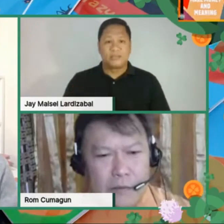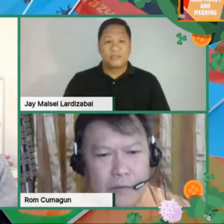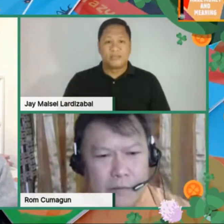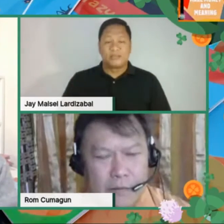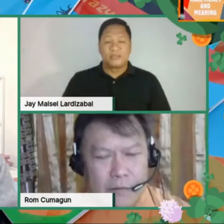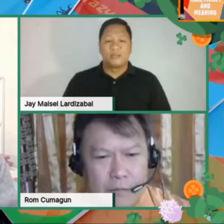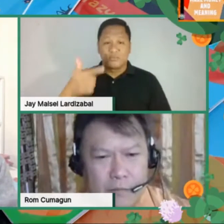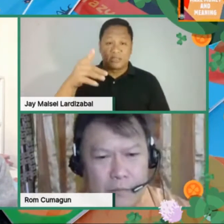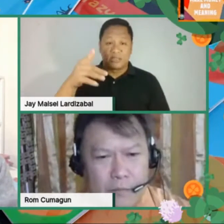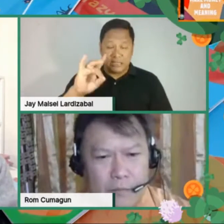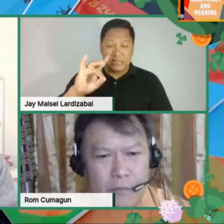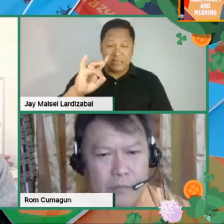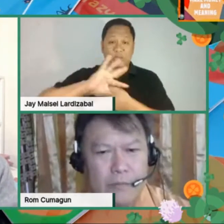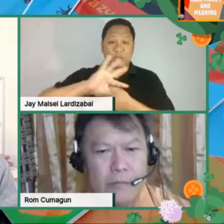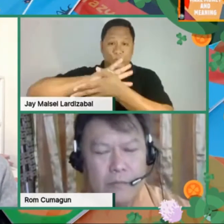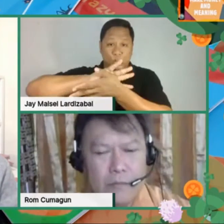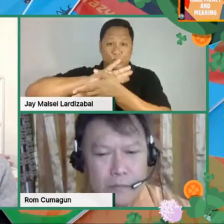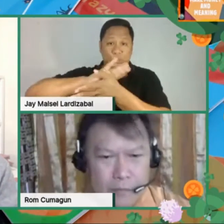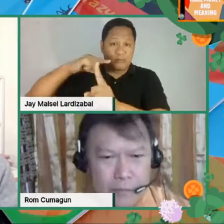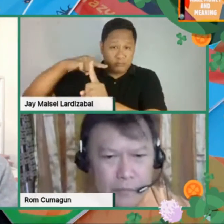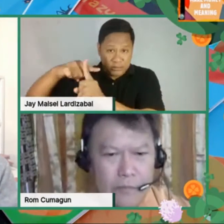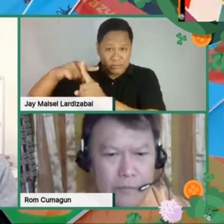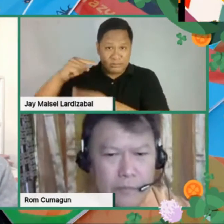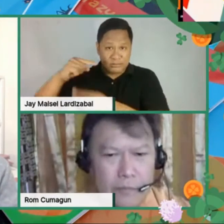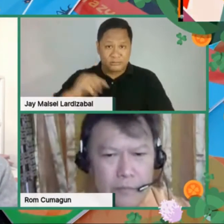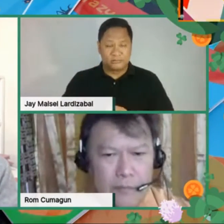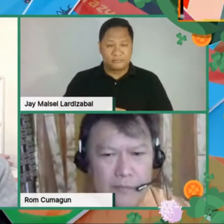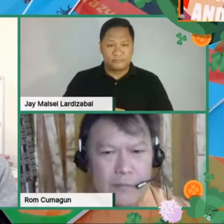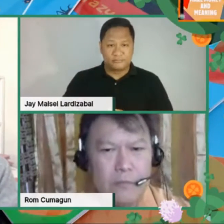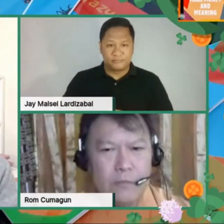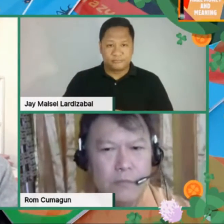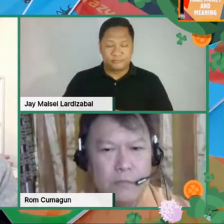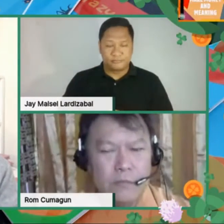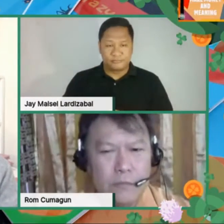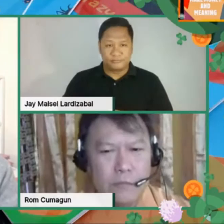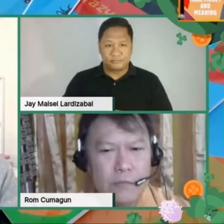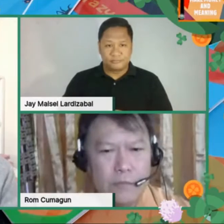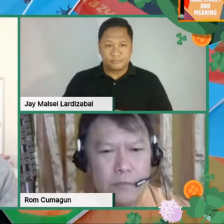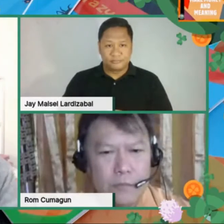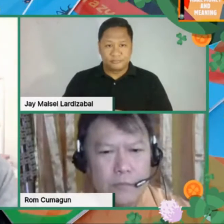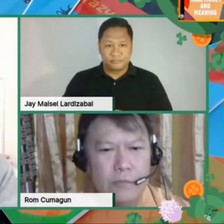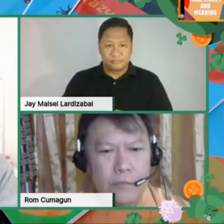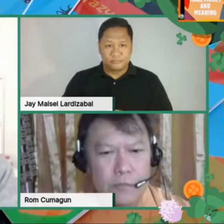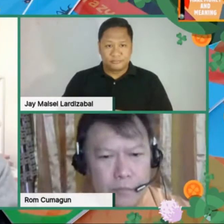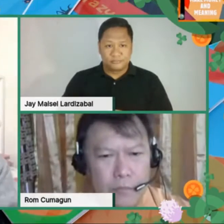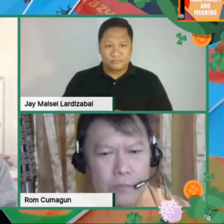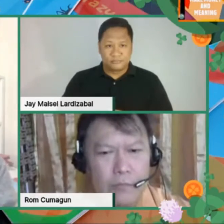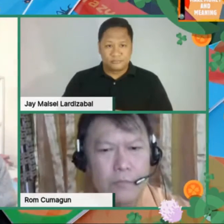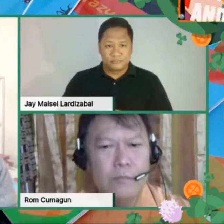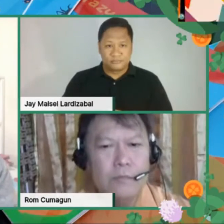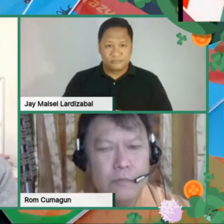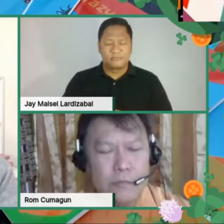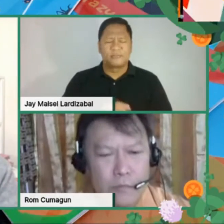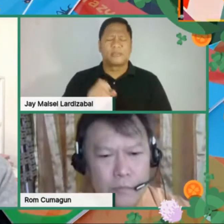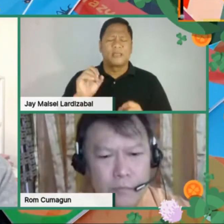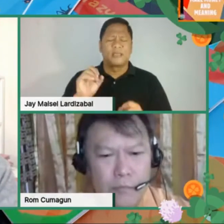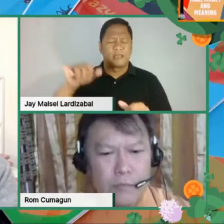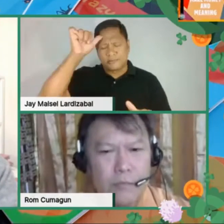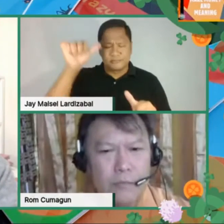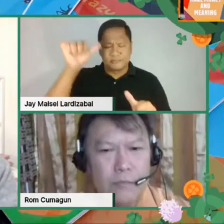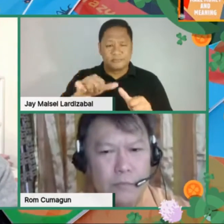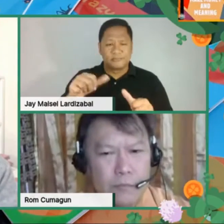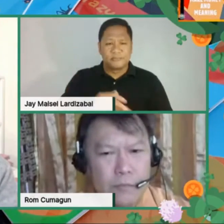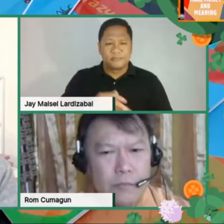Yung infections niya, so yung surge, as far as I can remember, early this week, it